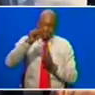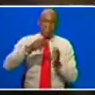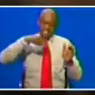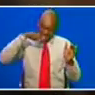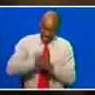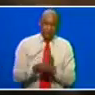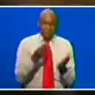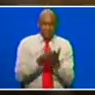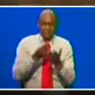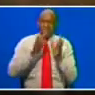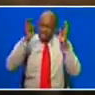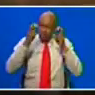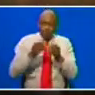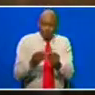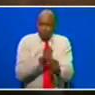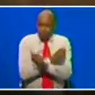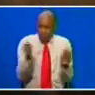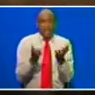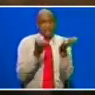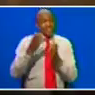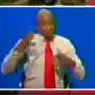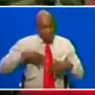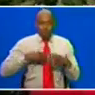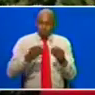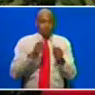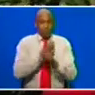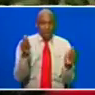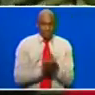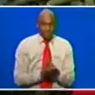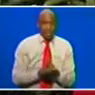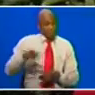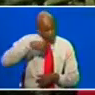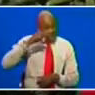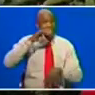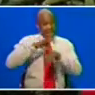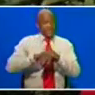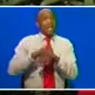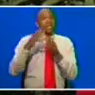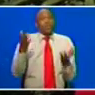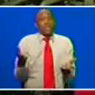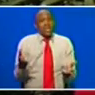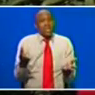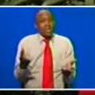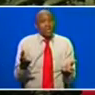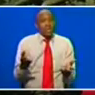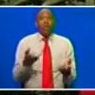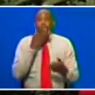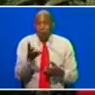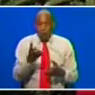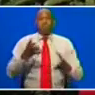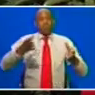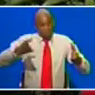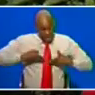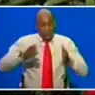and articulation of issues affecting the business community at the coast. We are receiving unexpectedly warm reception